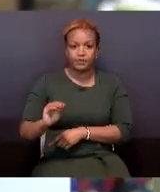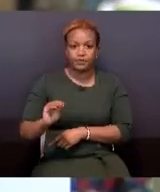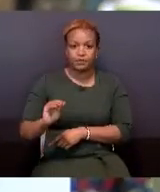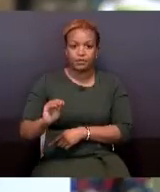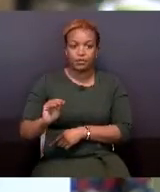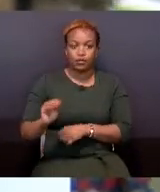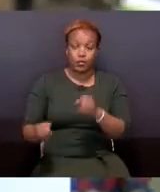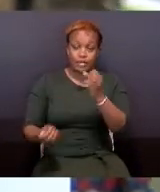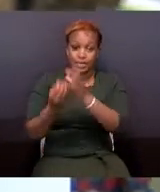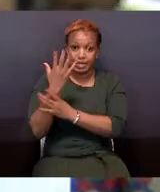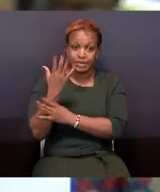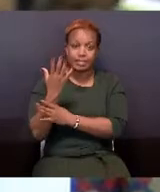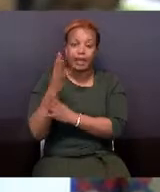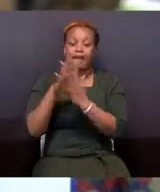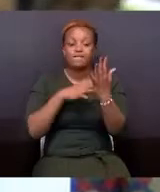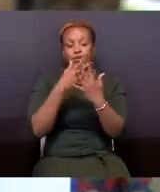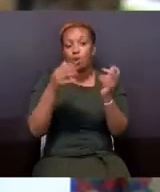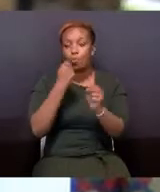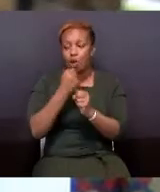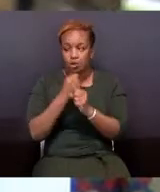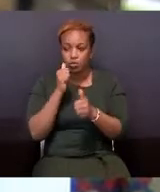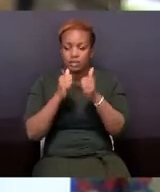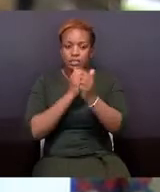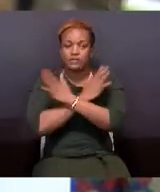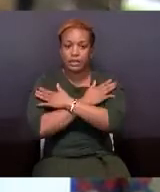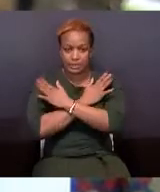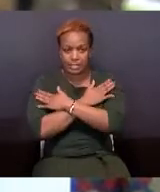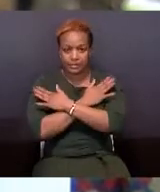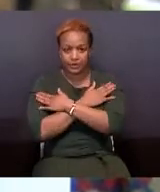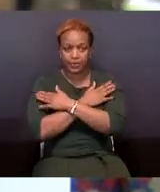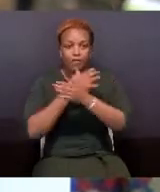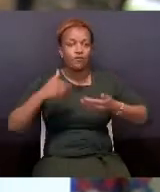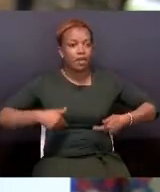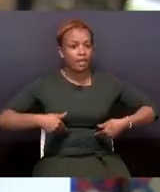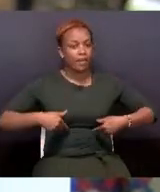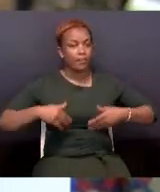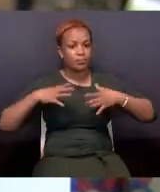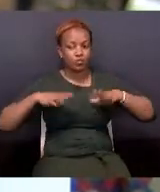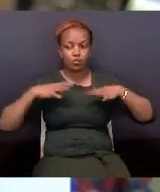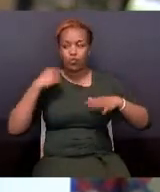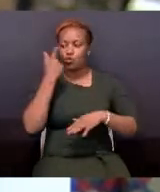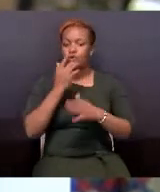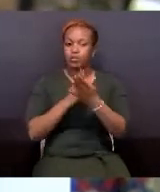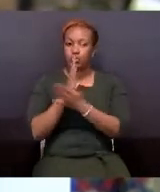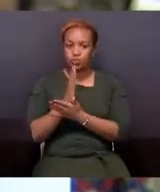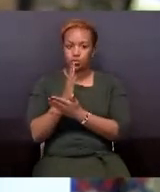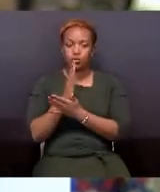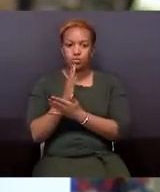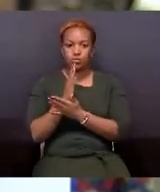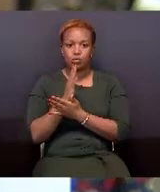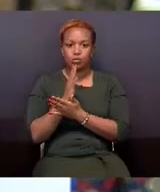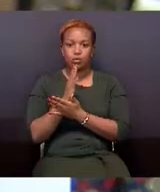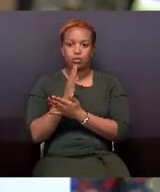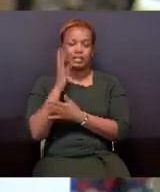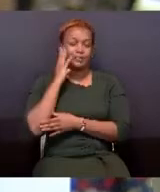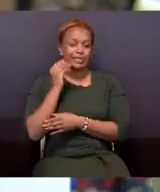to create a regulatory framework that is friendly for young people who have no experience, who have no capital, to